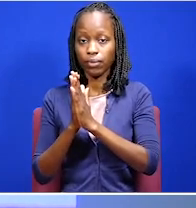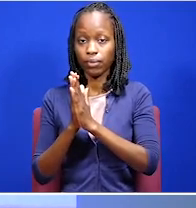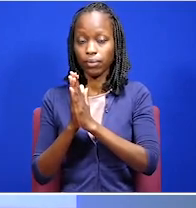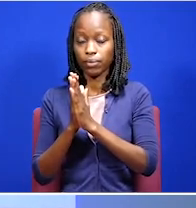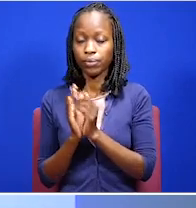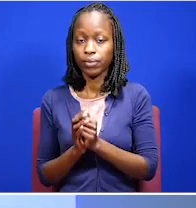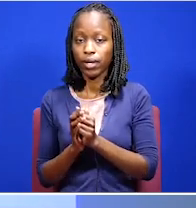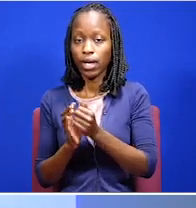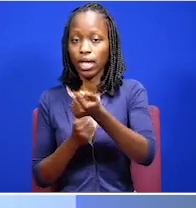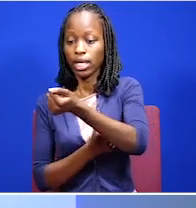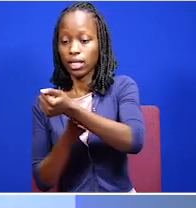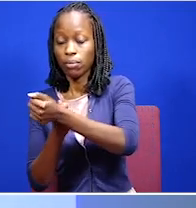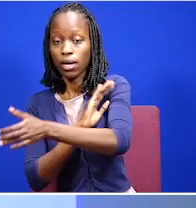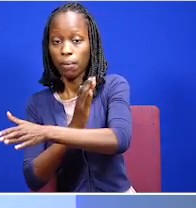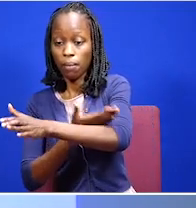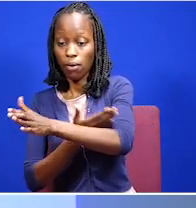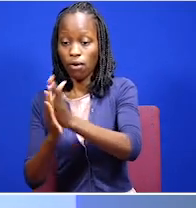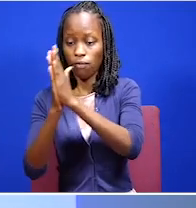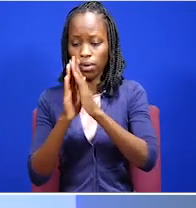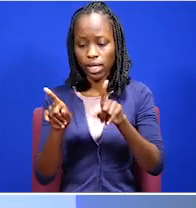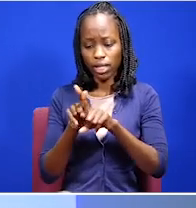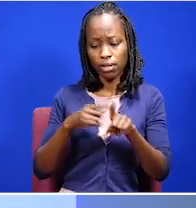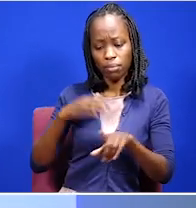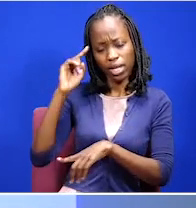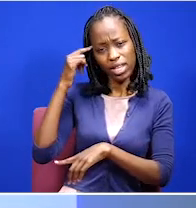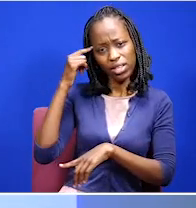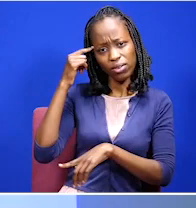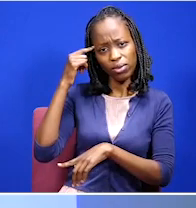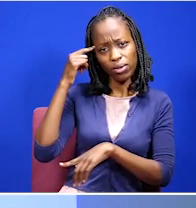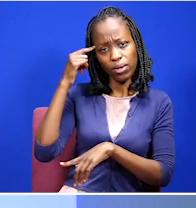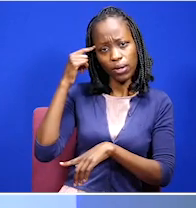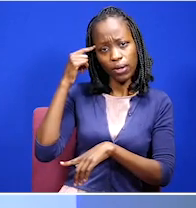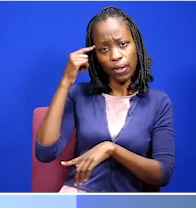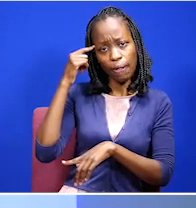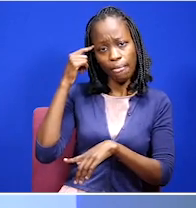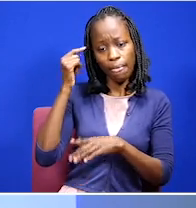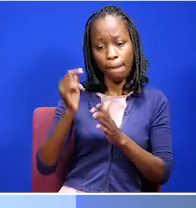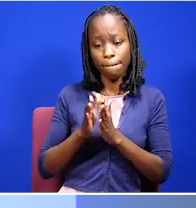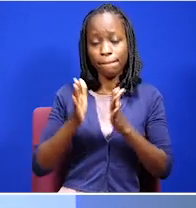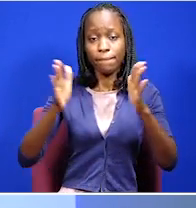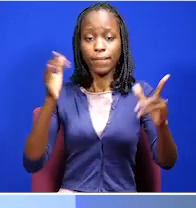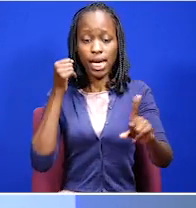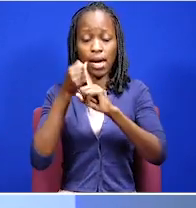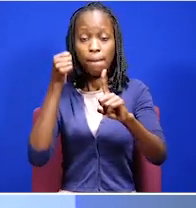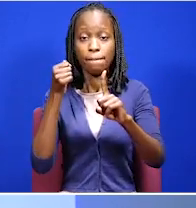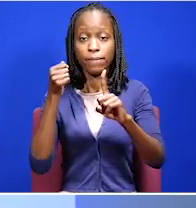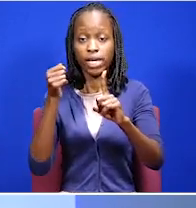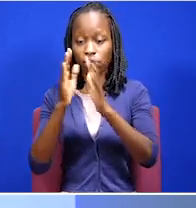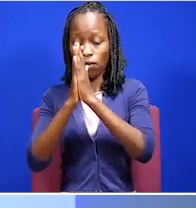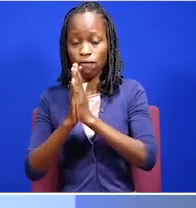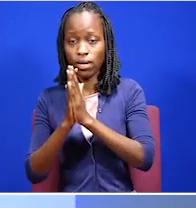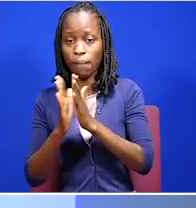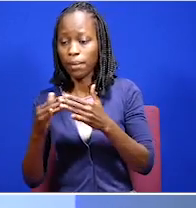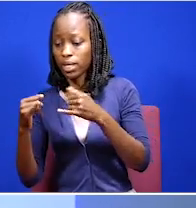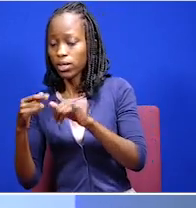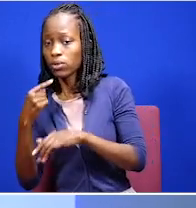the longevity of prayer. And then I also thought that the long-lasting impact of prayer. I'm